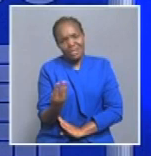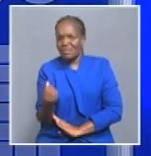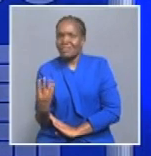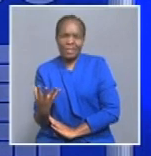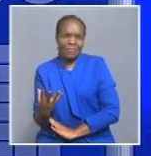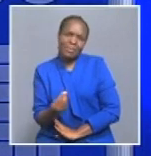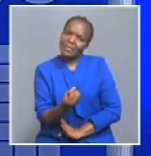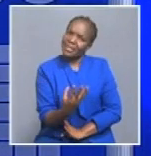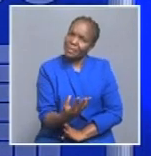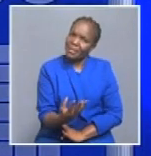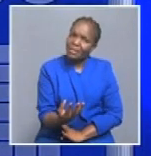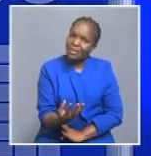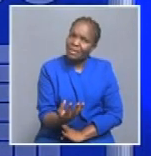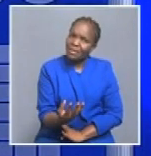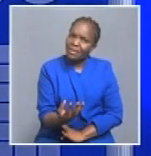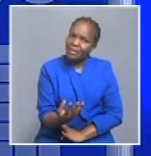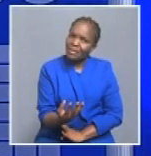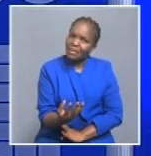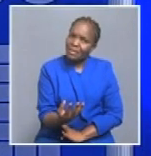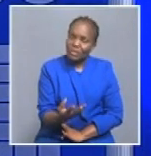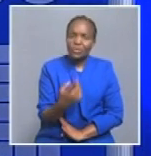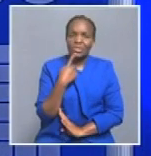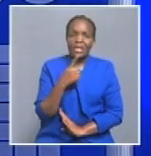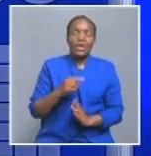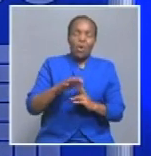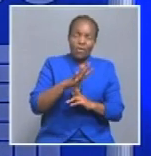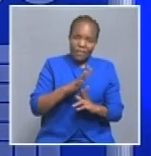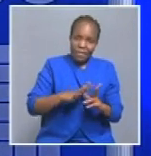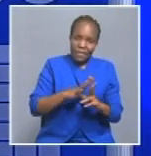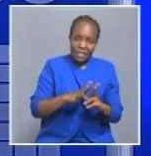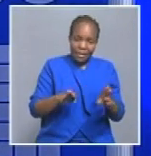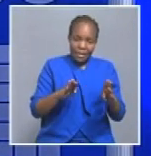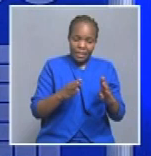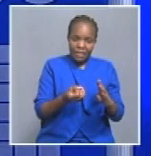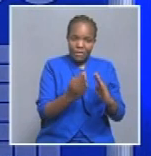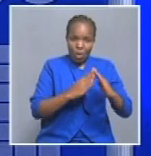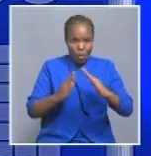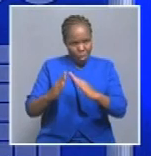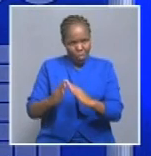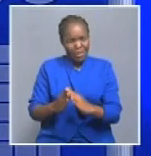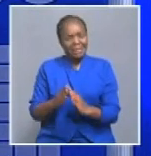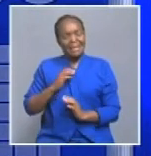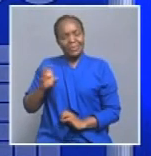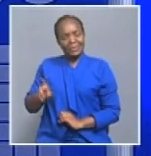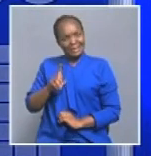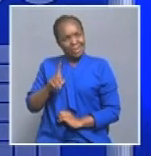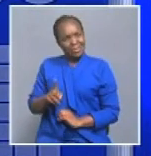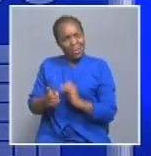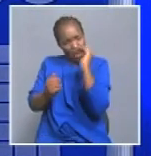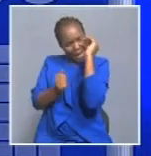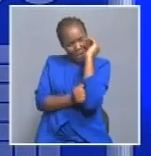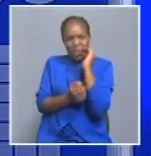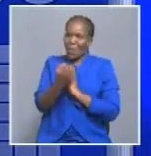housing for the families that you mentioned without having set up toilet sets. How much does one cost and why